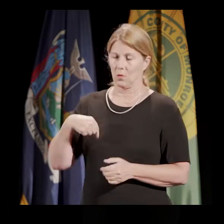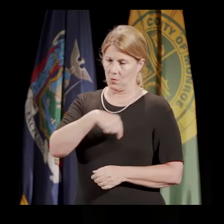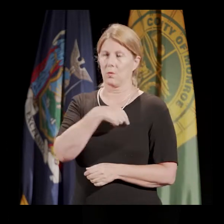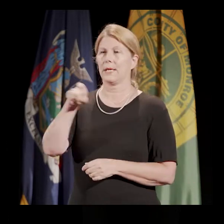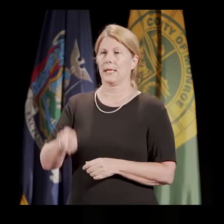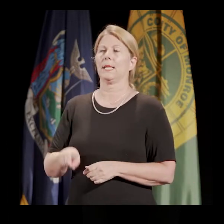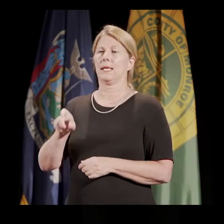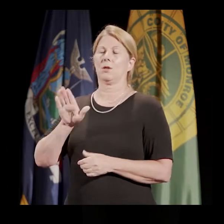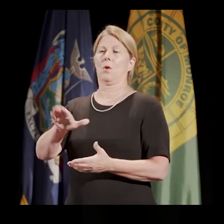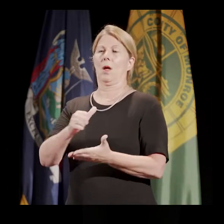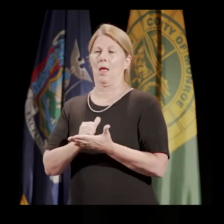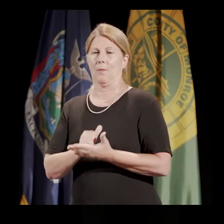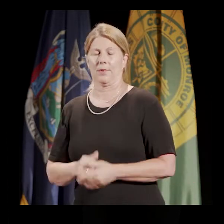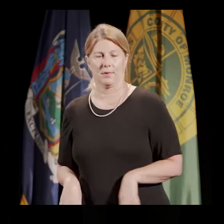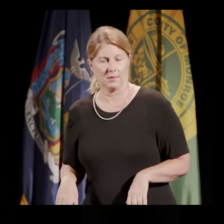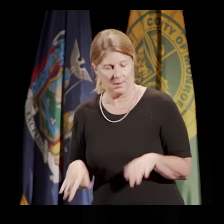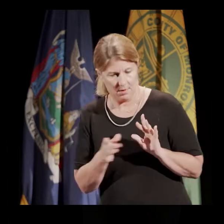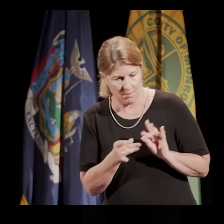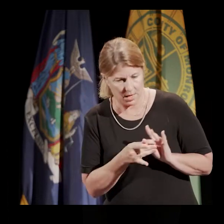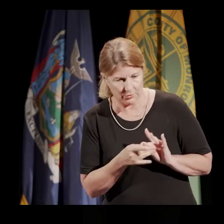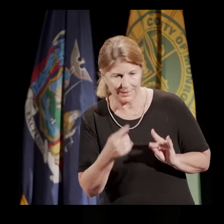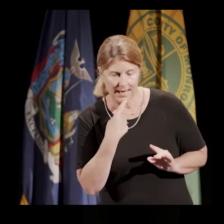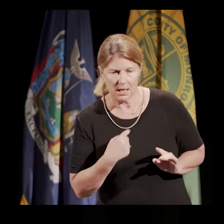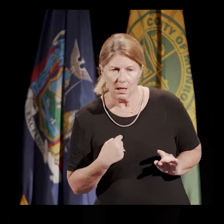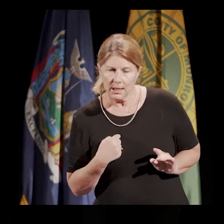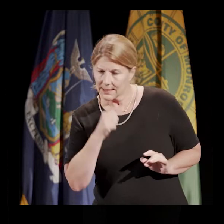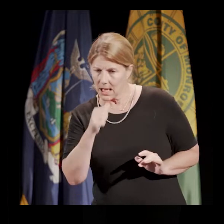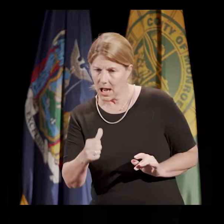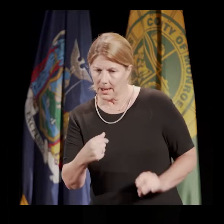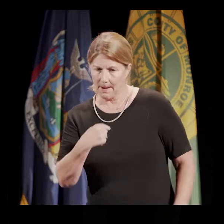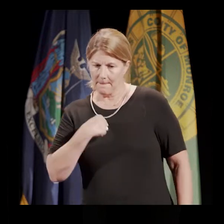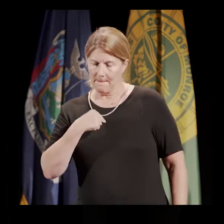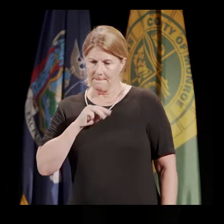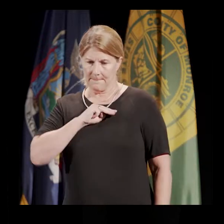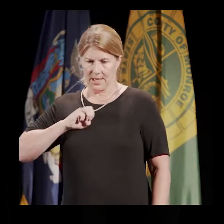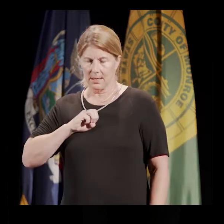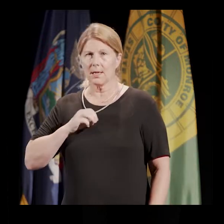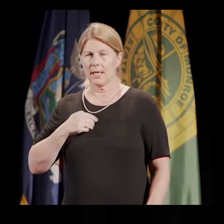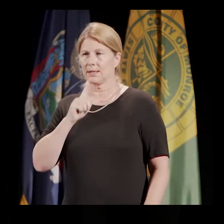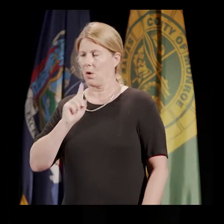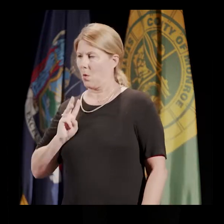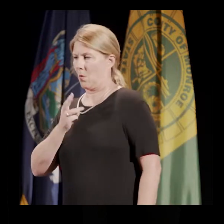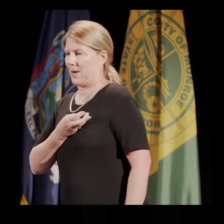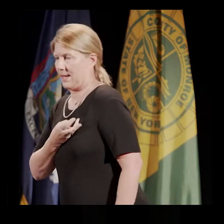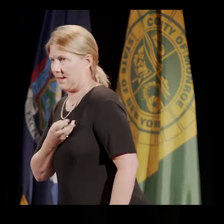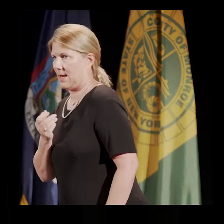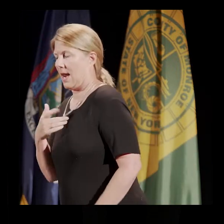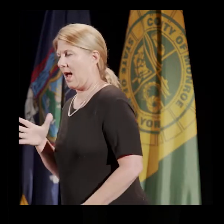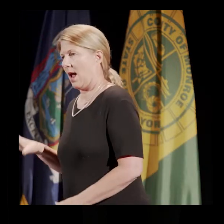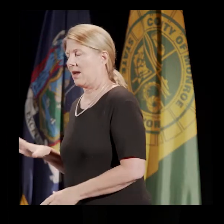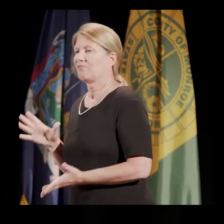have a mantra that says, it's not me, it's we. And I brought that mantra with me when I took